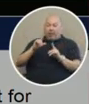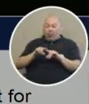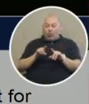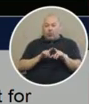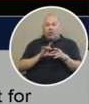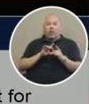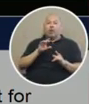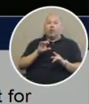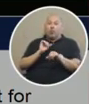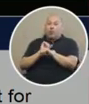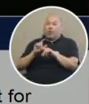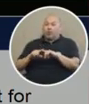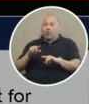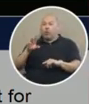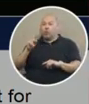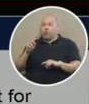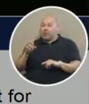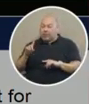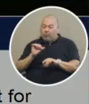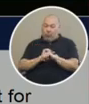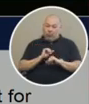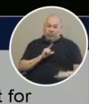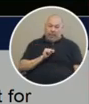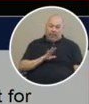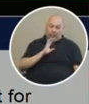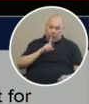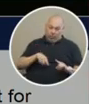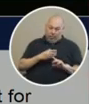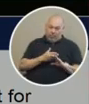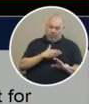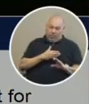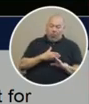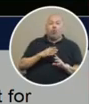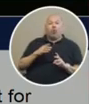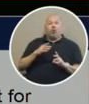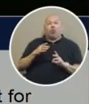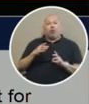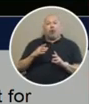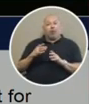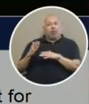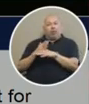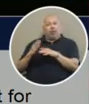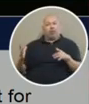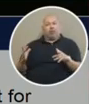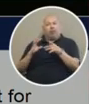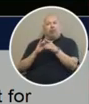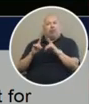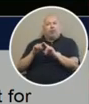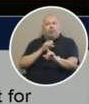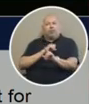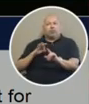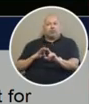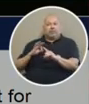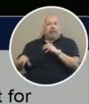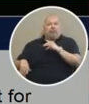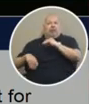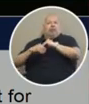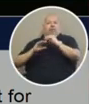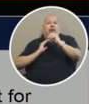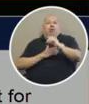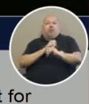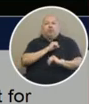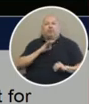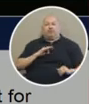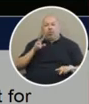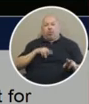with UTEP to enhance our staffing for the lab, as we talked about on agenda review, that partnership so we can have their staff augment our staff. And we're